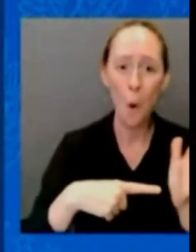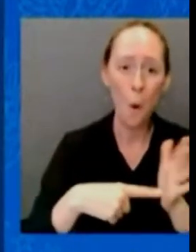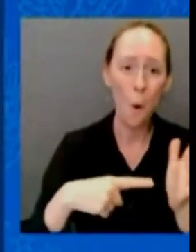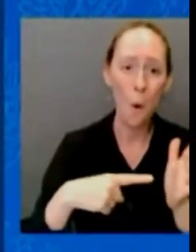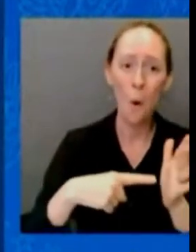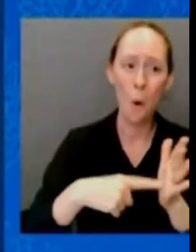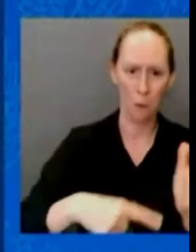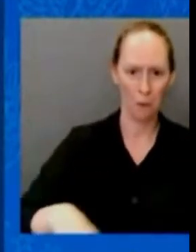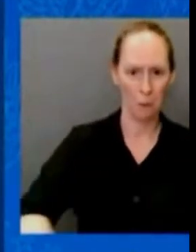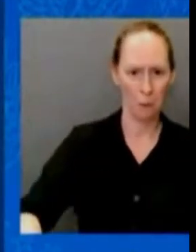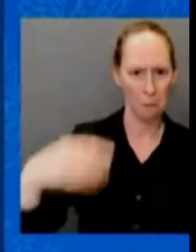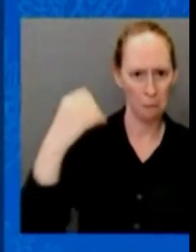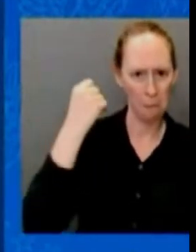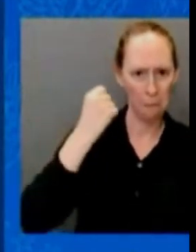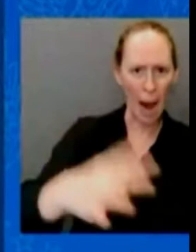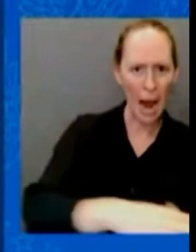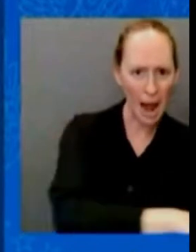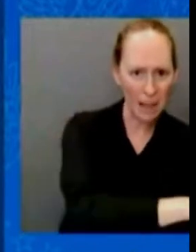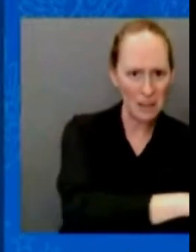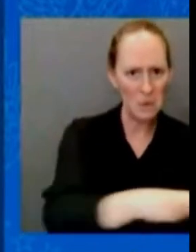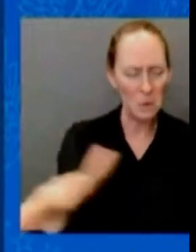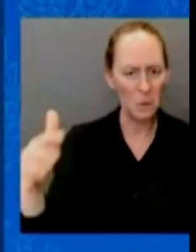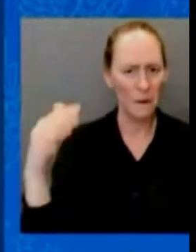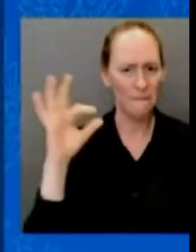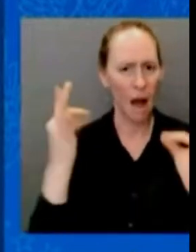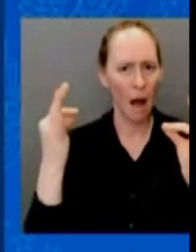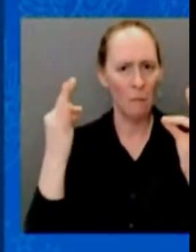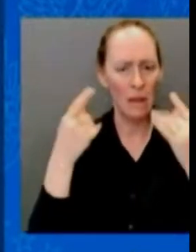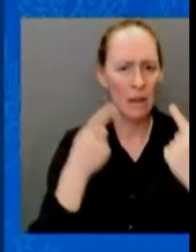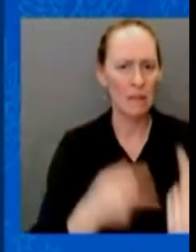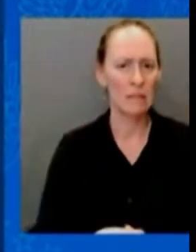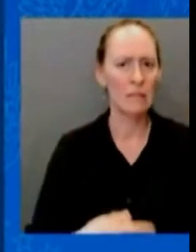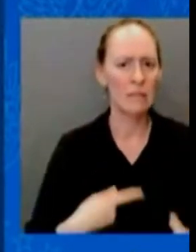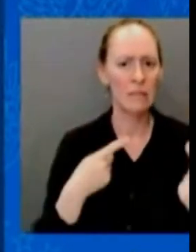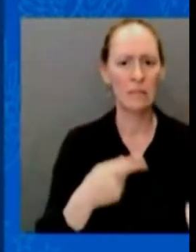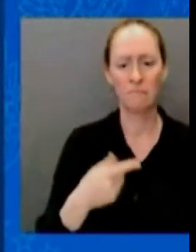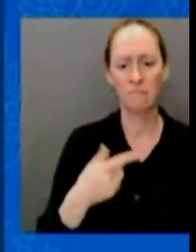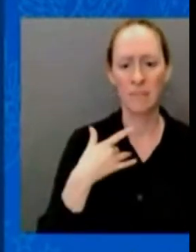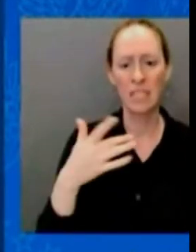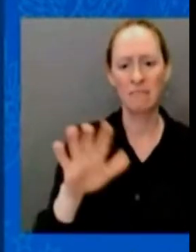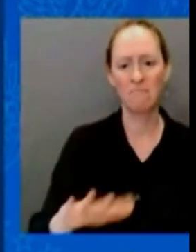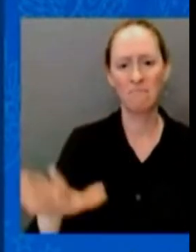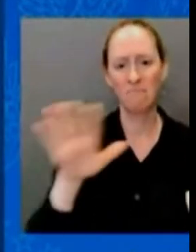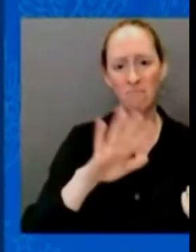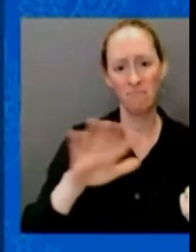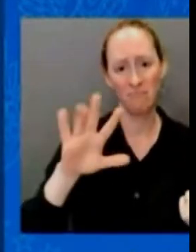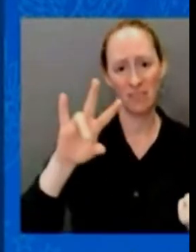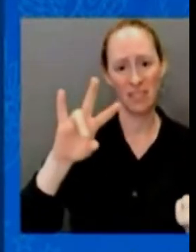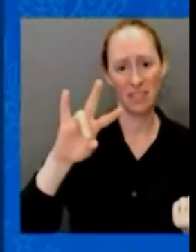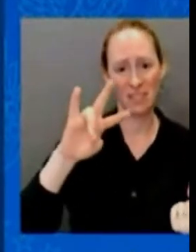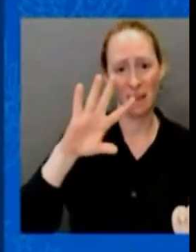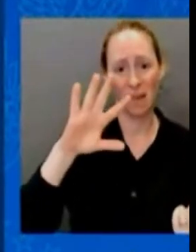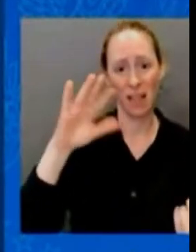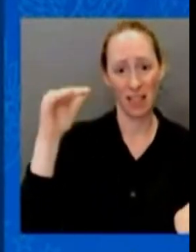income $70,000 a family, recovering from the pandemic. My friends on the right,